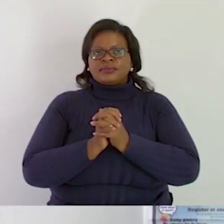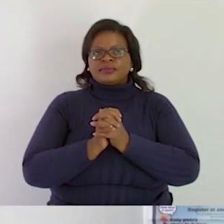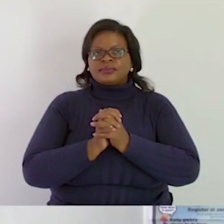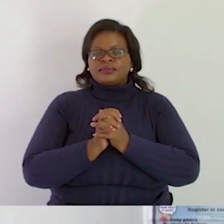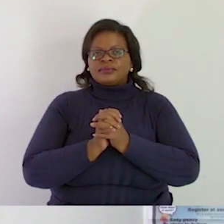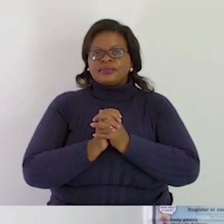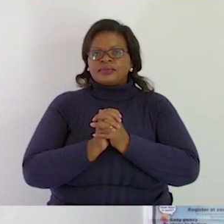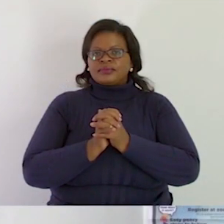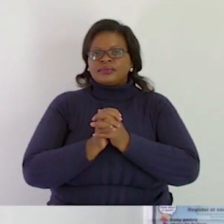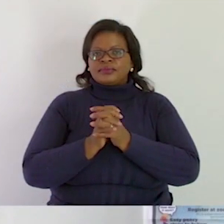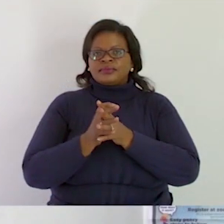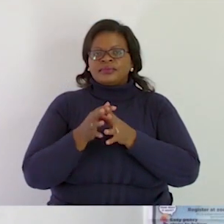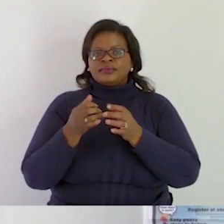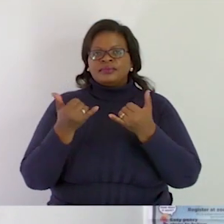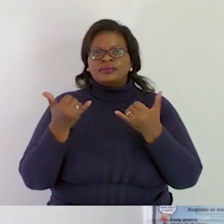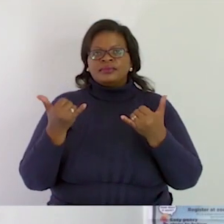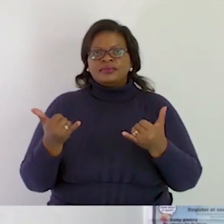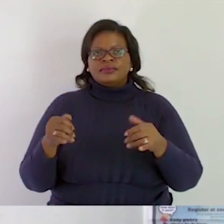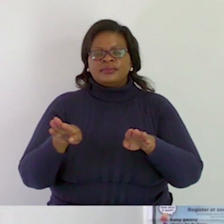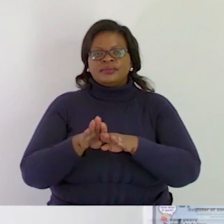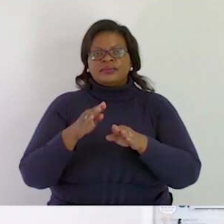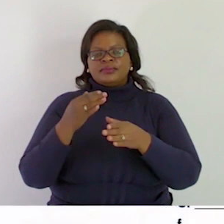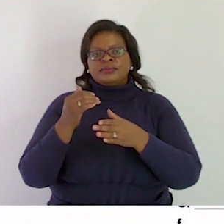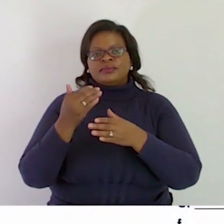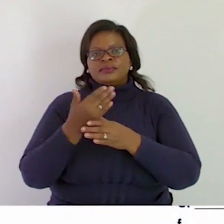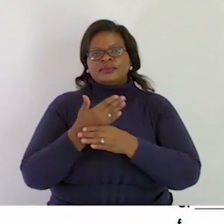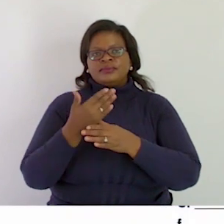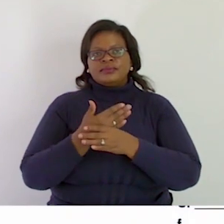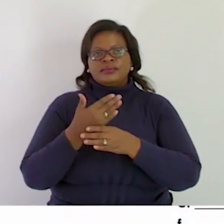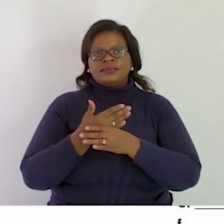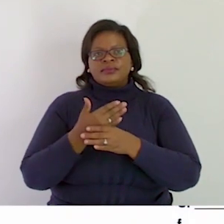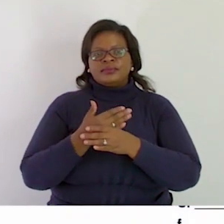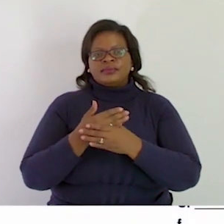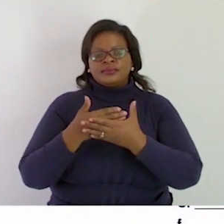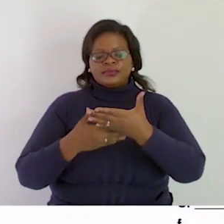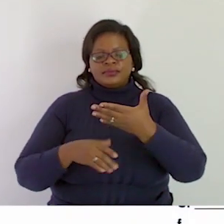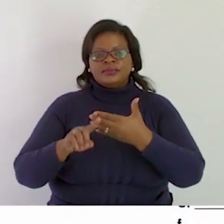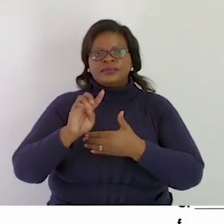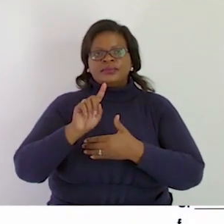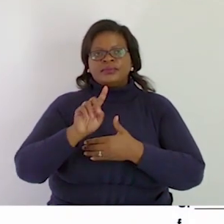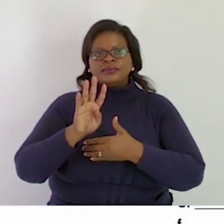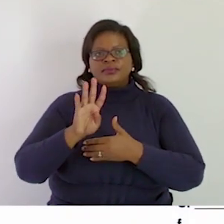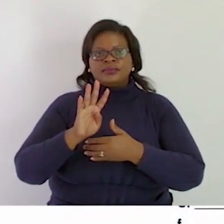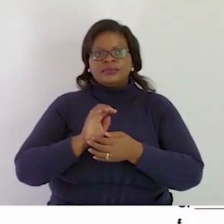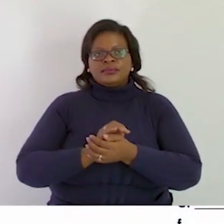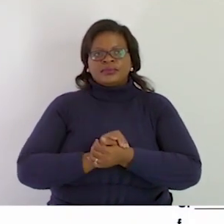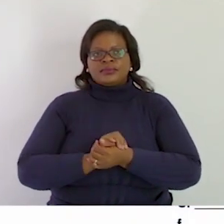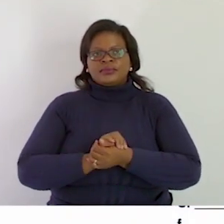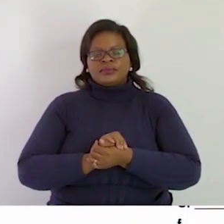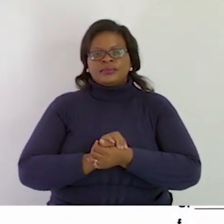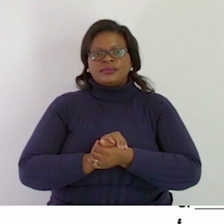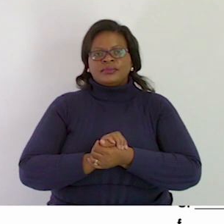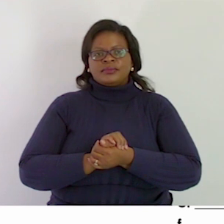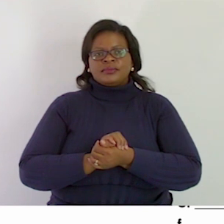Okay, now let us do the activity on page 14 in our booklet. So we start with the